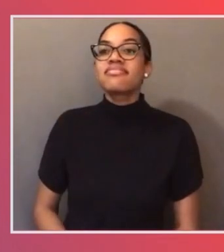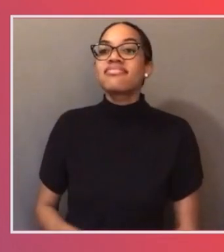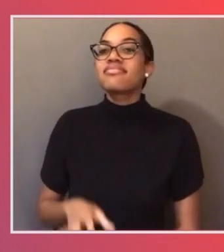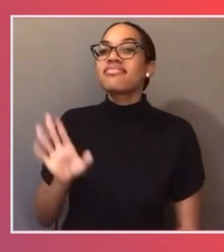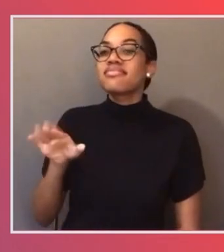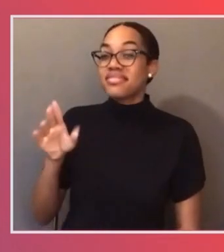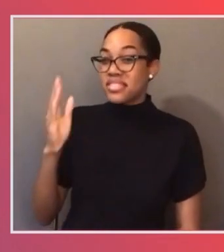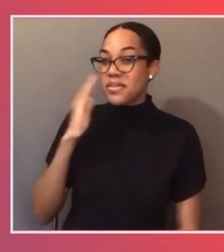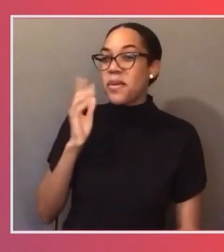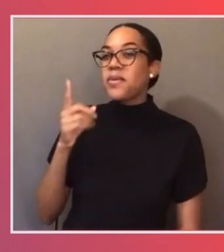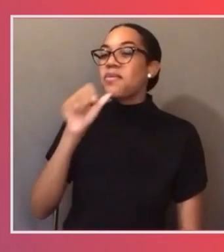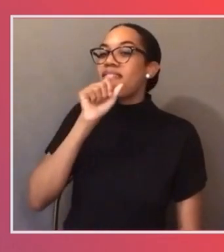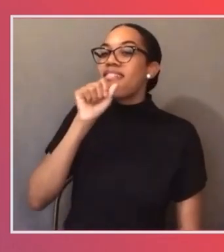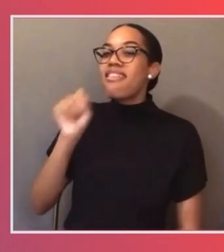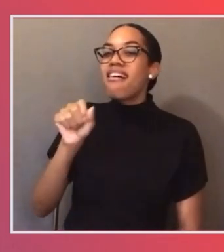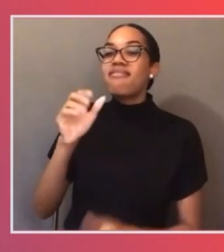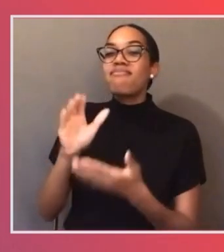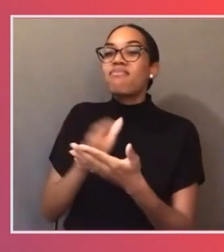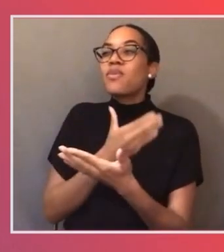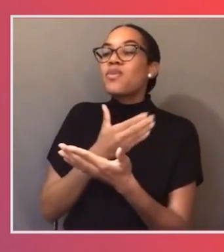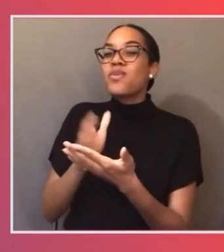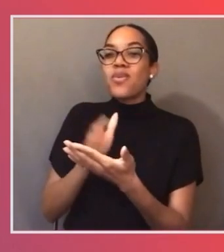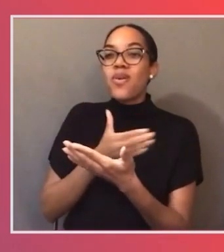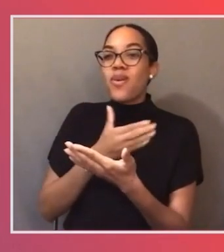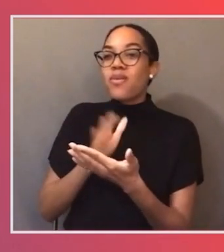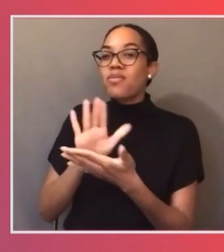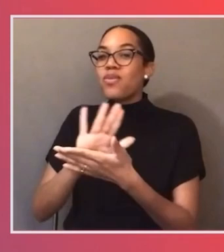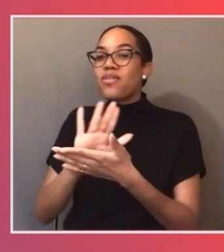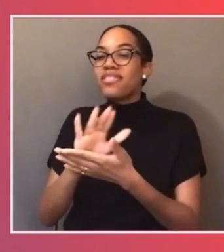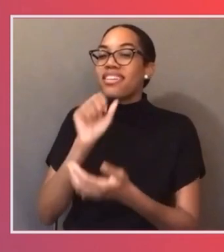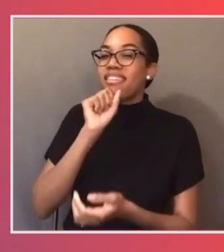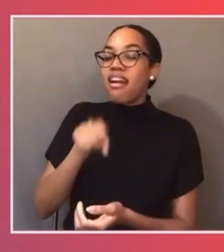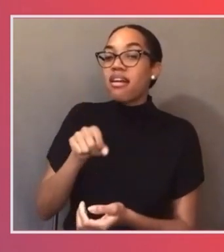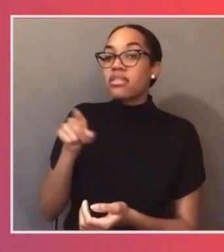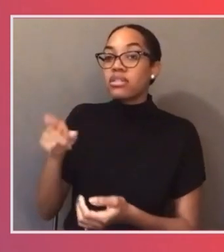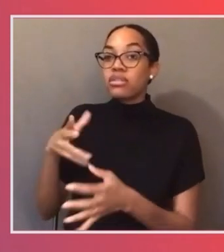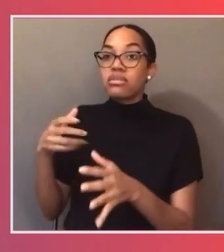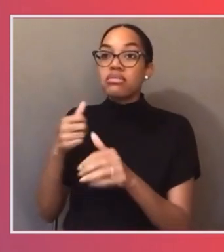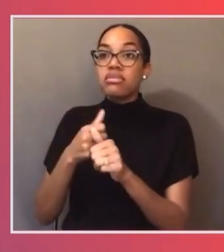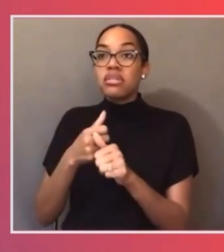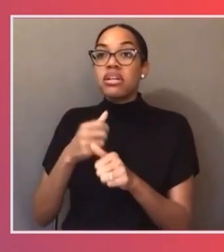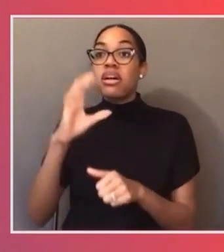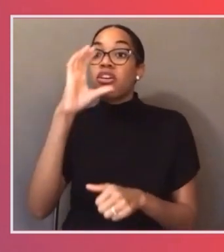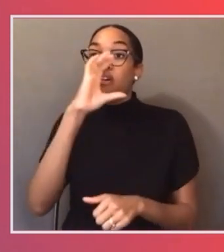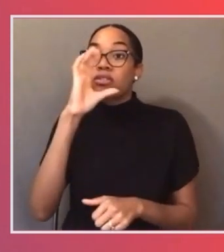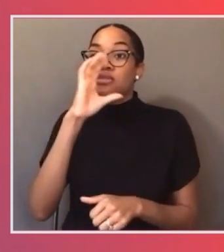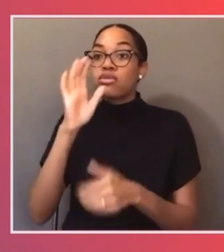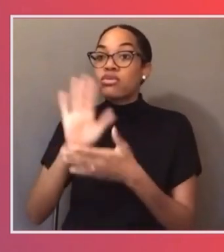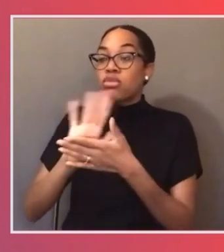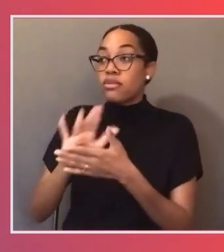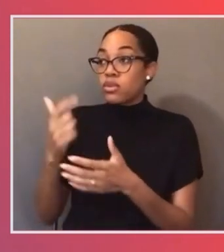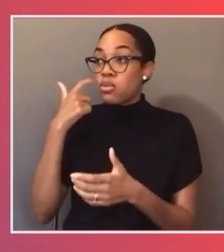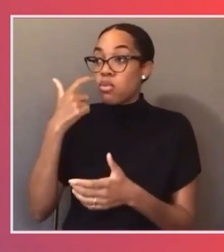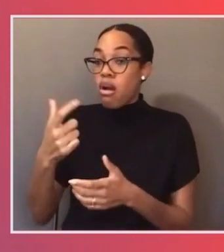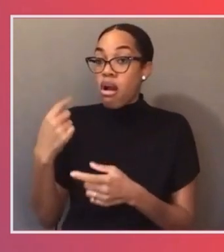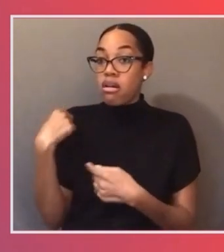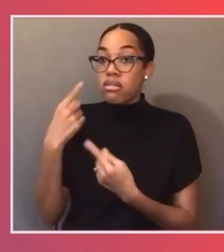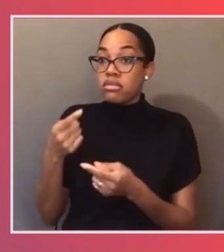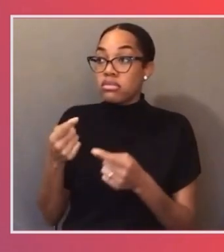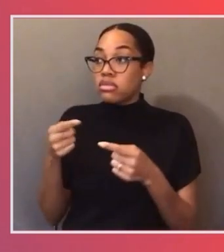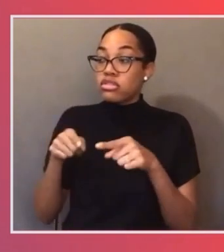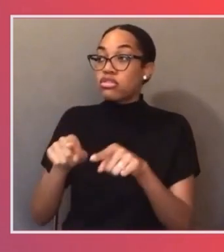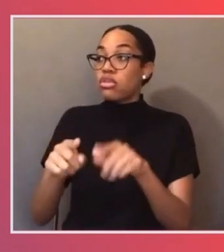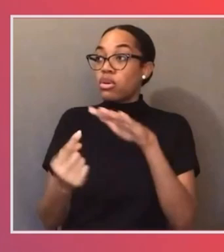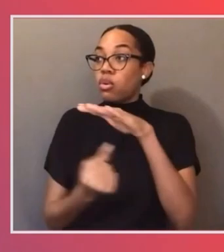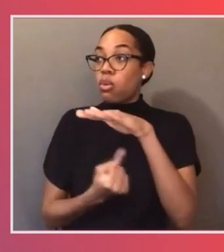up on any of those movies during quarantine? No, I really haven't been, actually. I've been doing a lot of camping, a lot